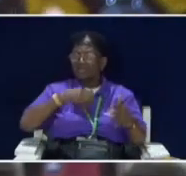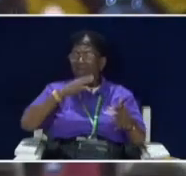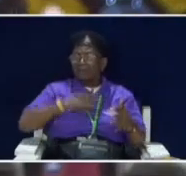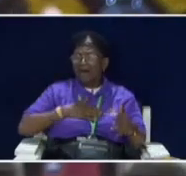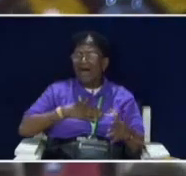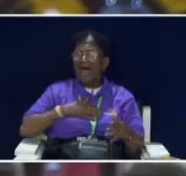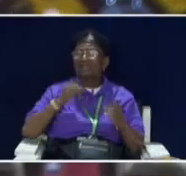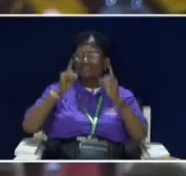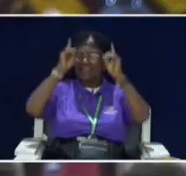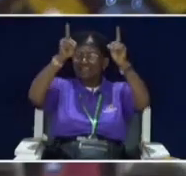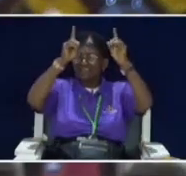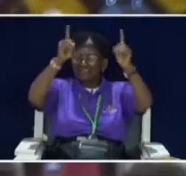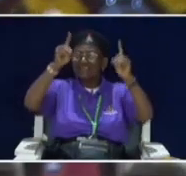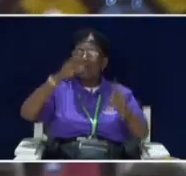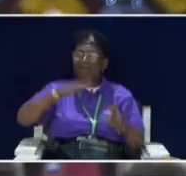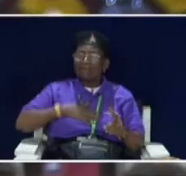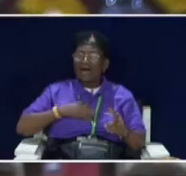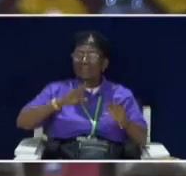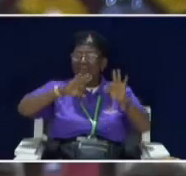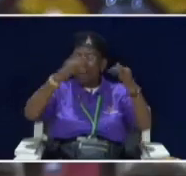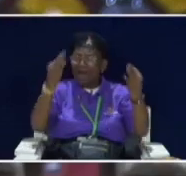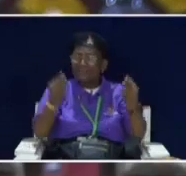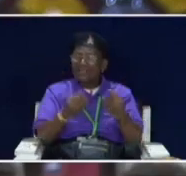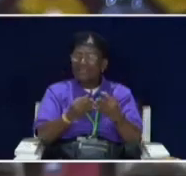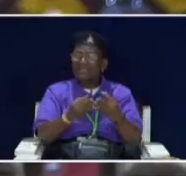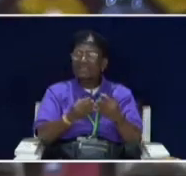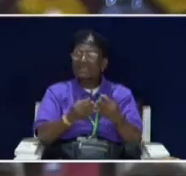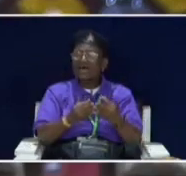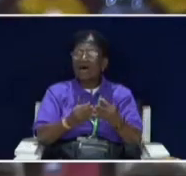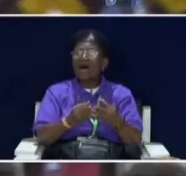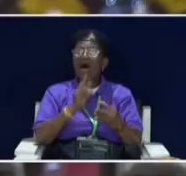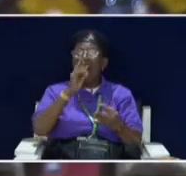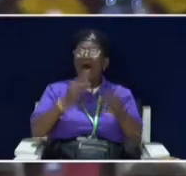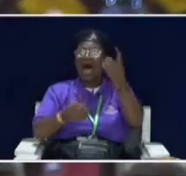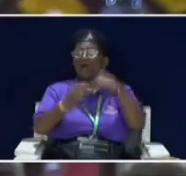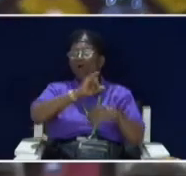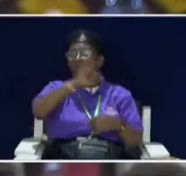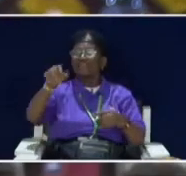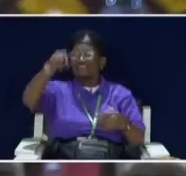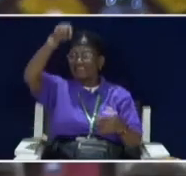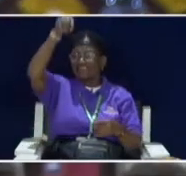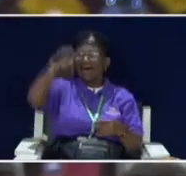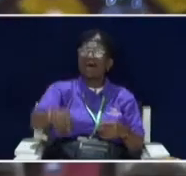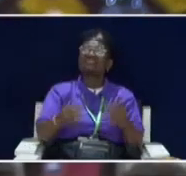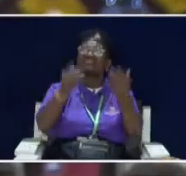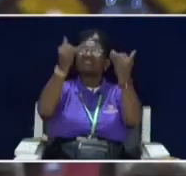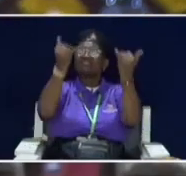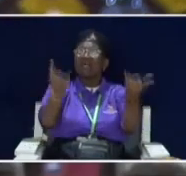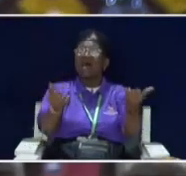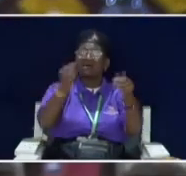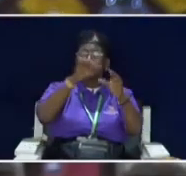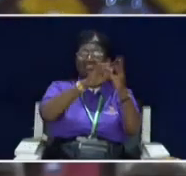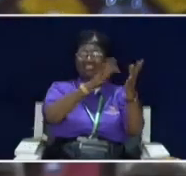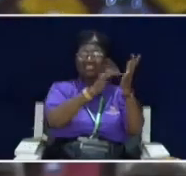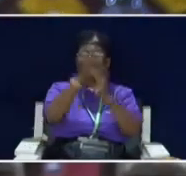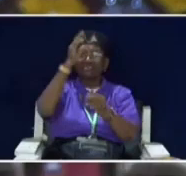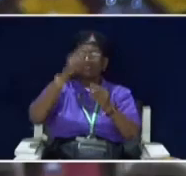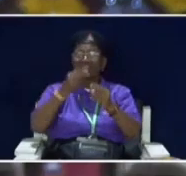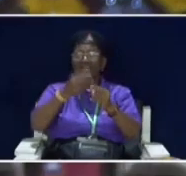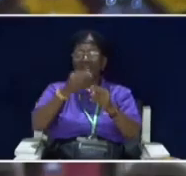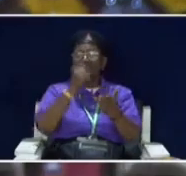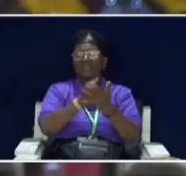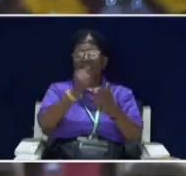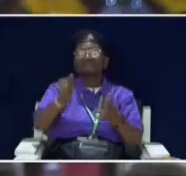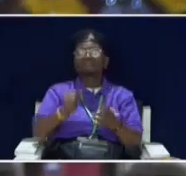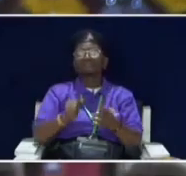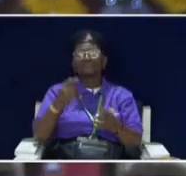destiny, my family, are coming down now in the mighty name of Jesus. The